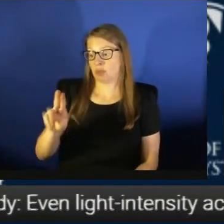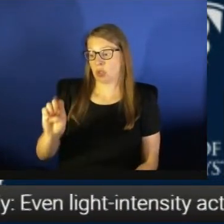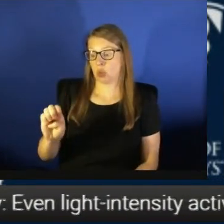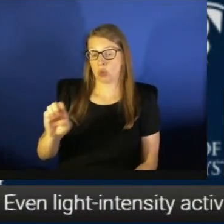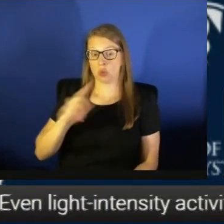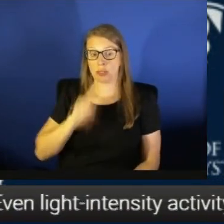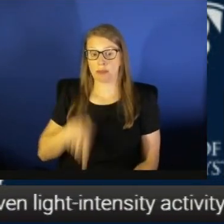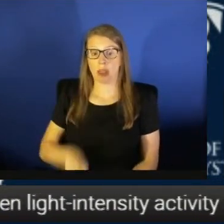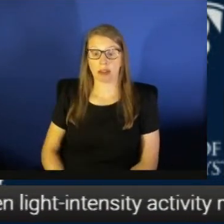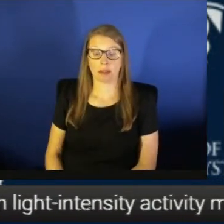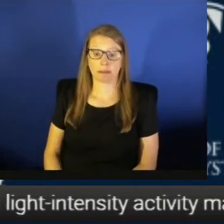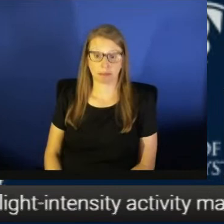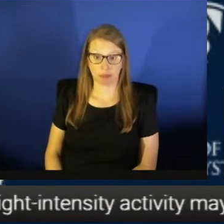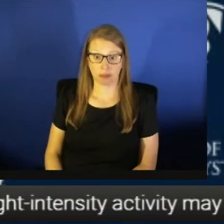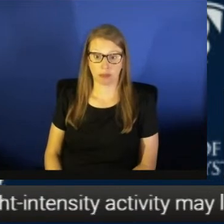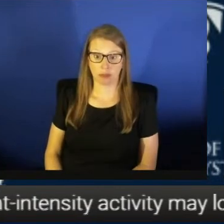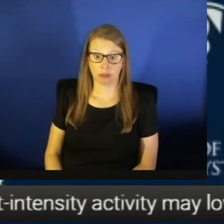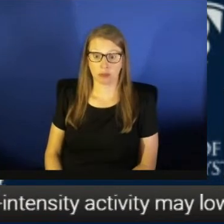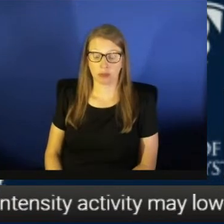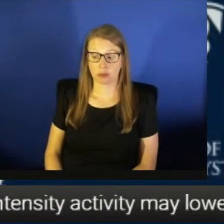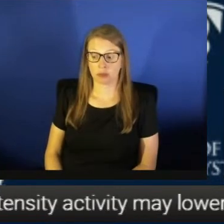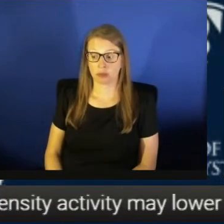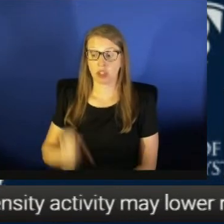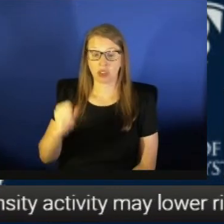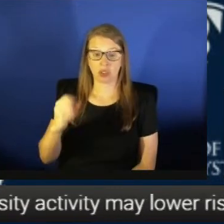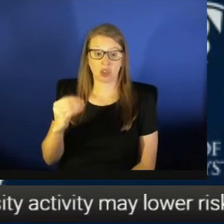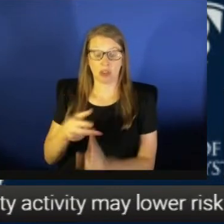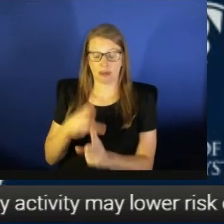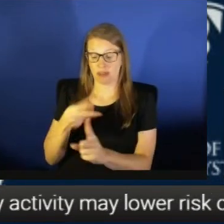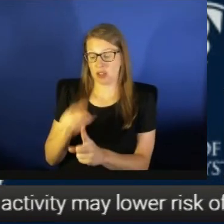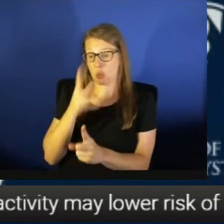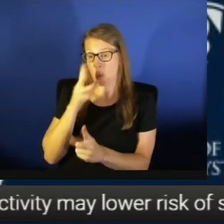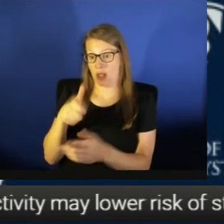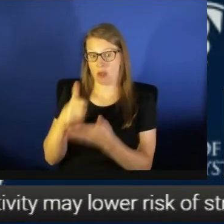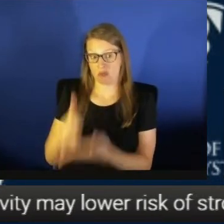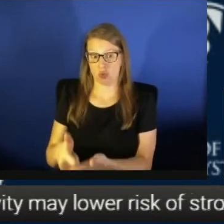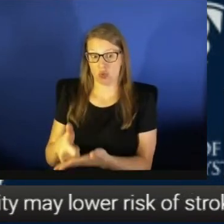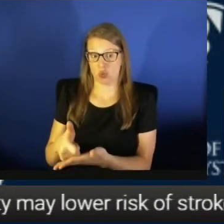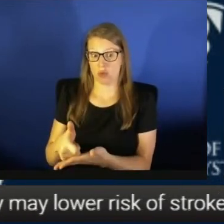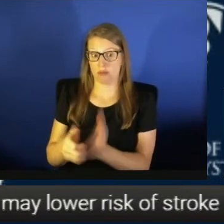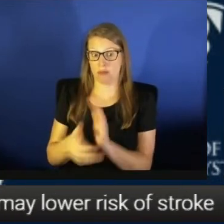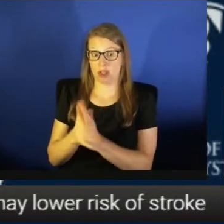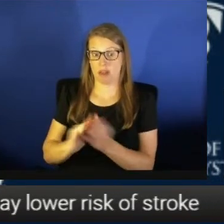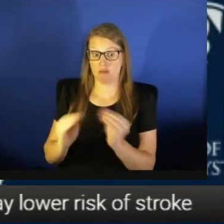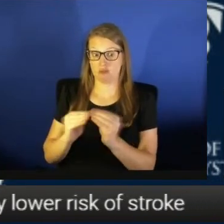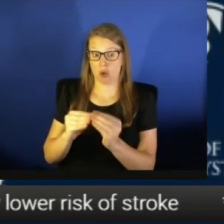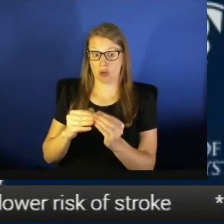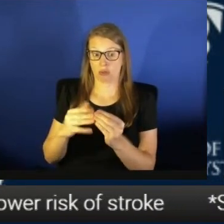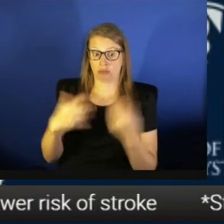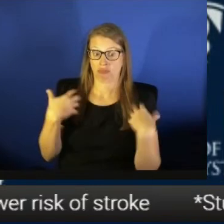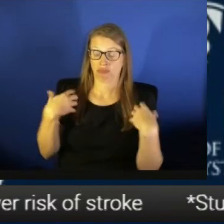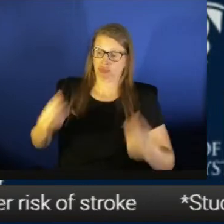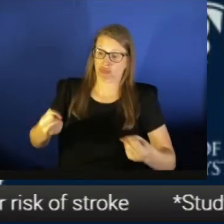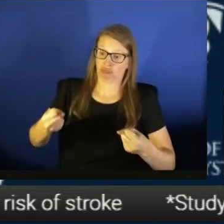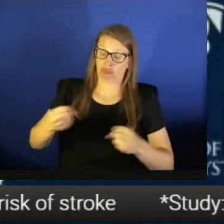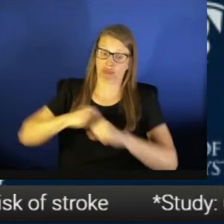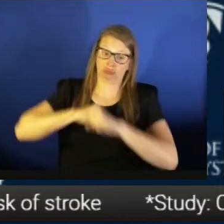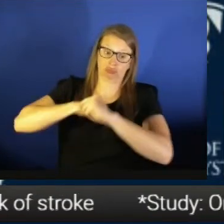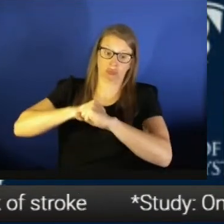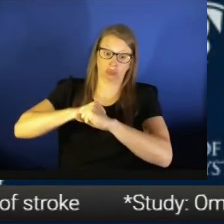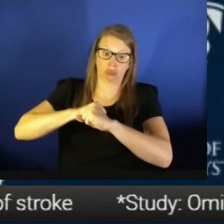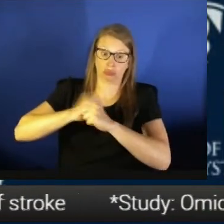codify and make more durable that immune response as well. So if you get infected or if your child gets infected, they'll have a lot better protection